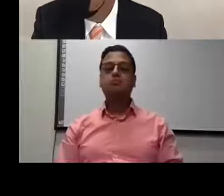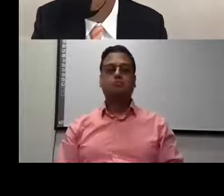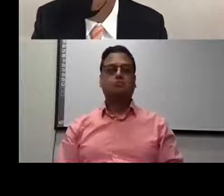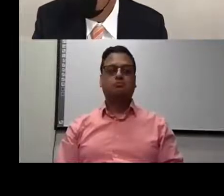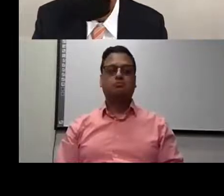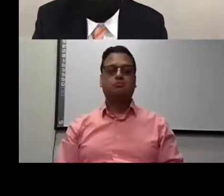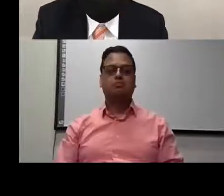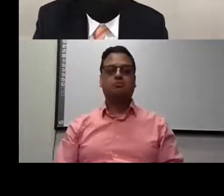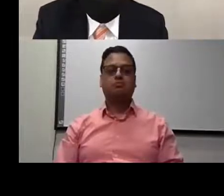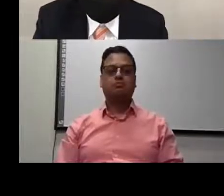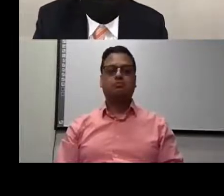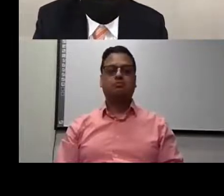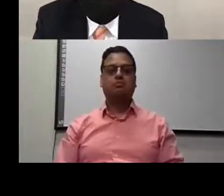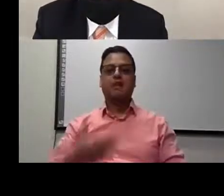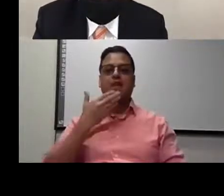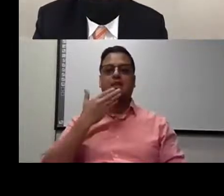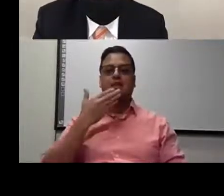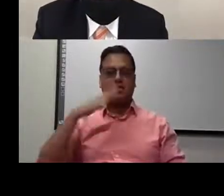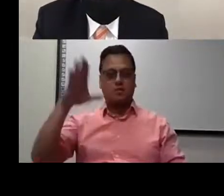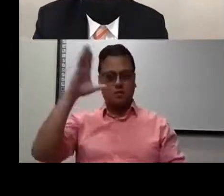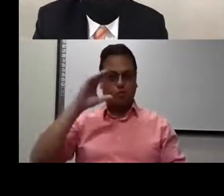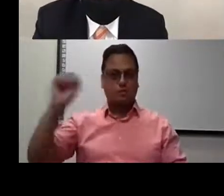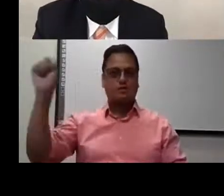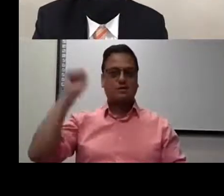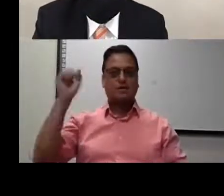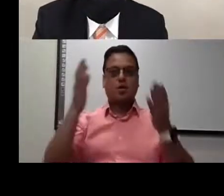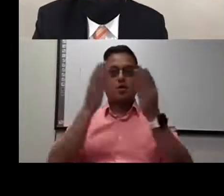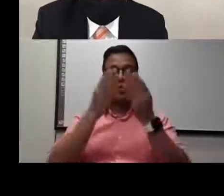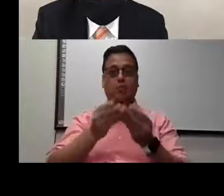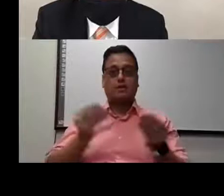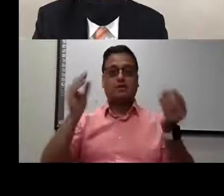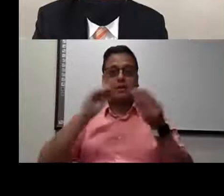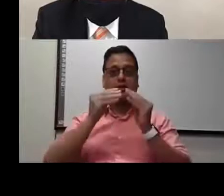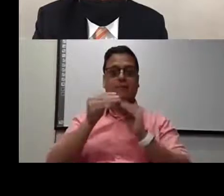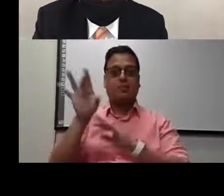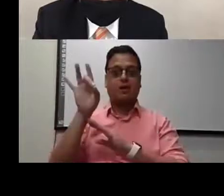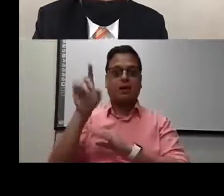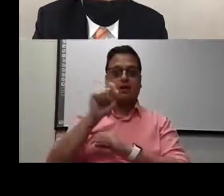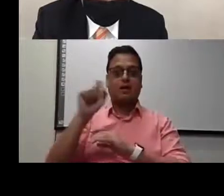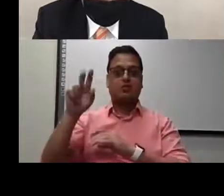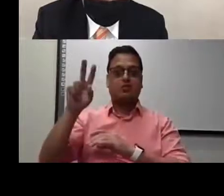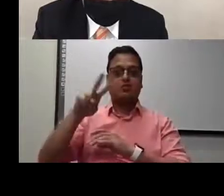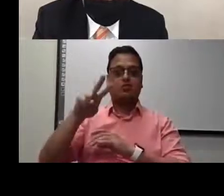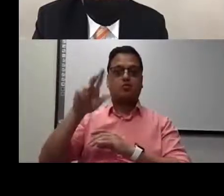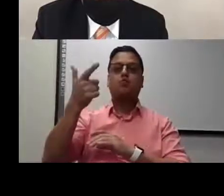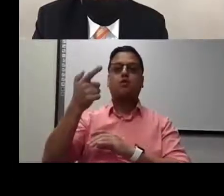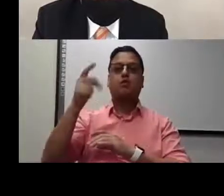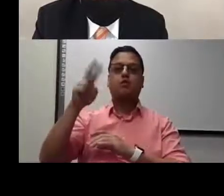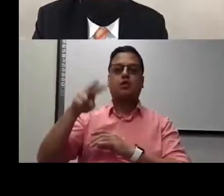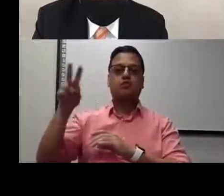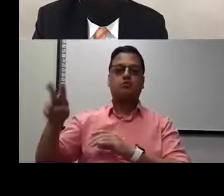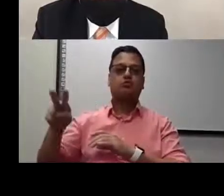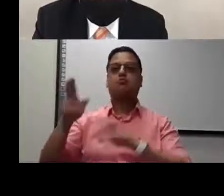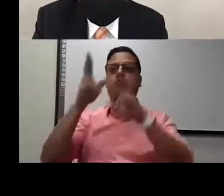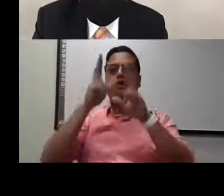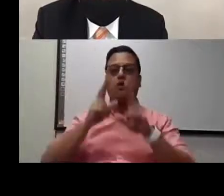I will unmute there. Thank you very much, President Chen. Resolution number 8-2122 is honoring the district's